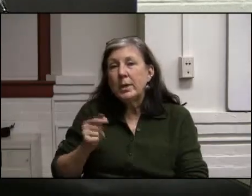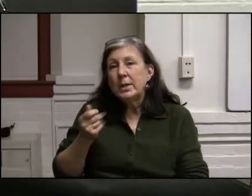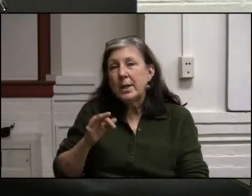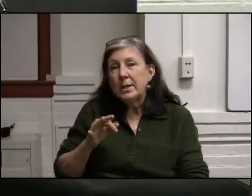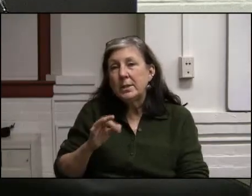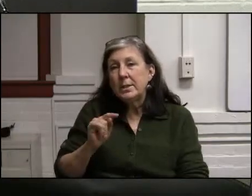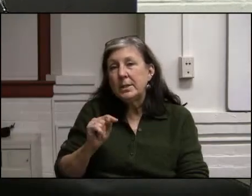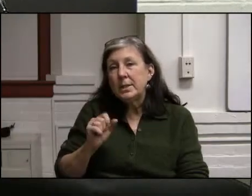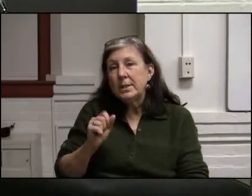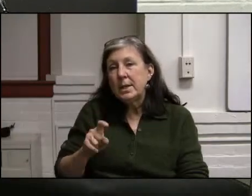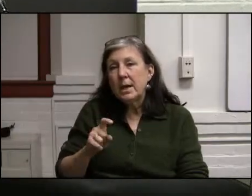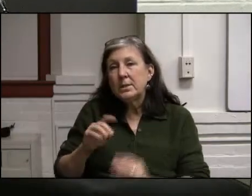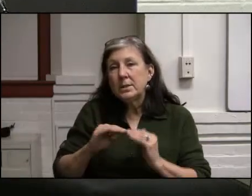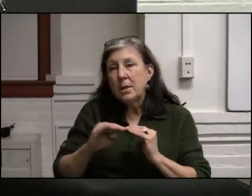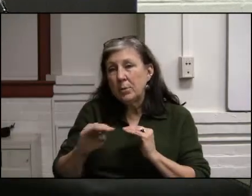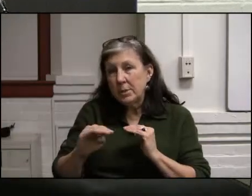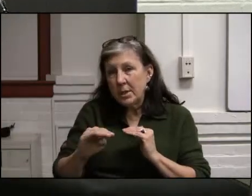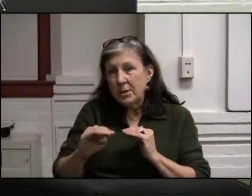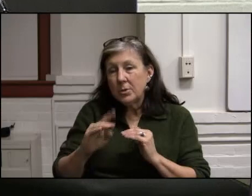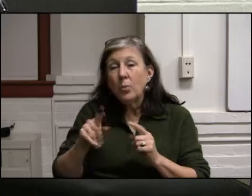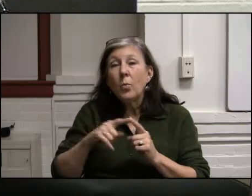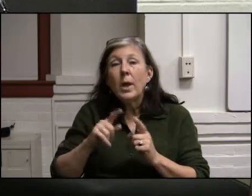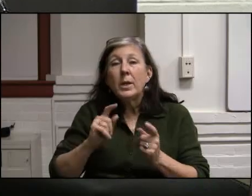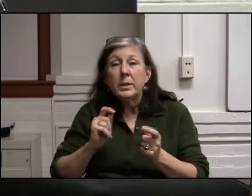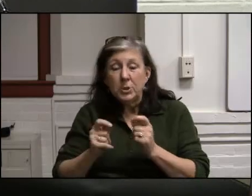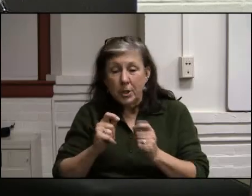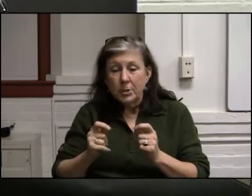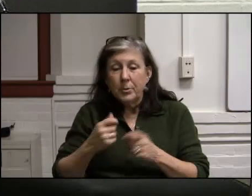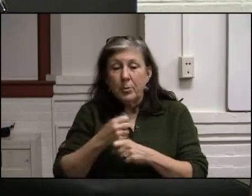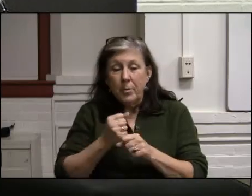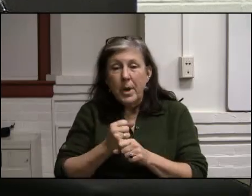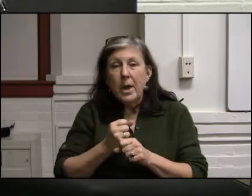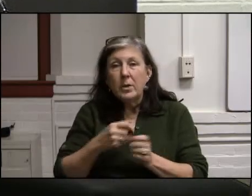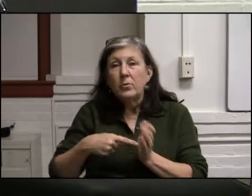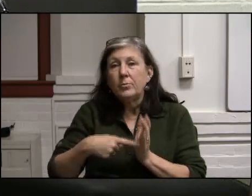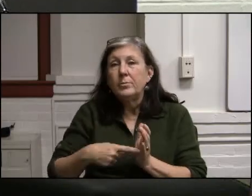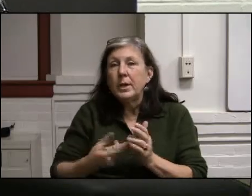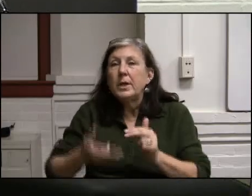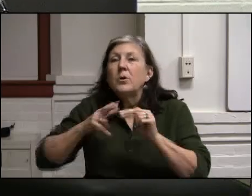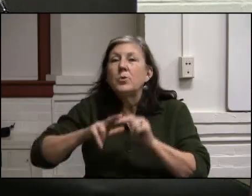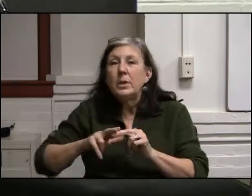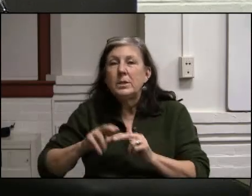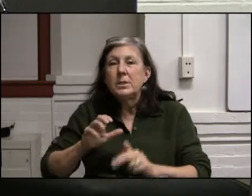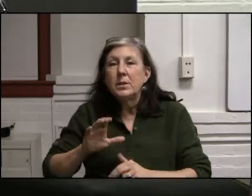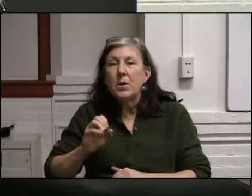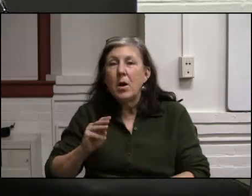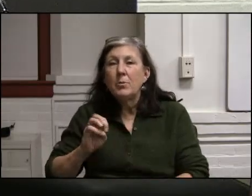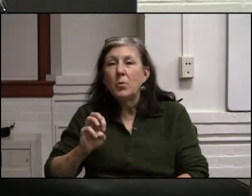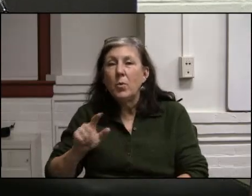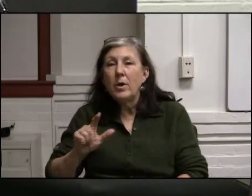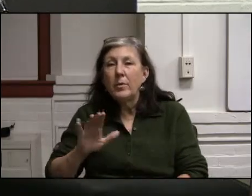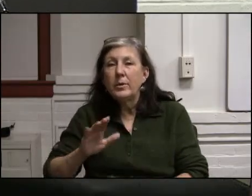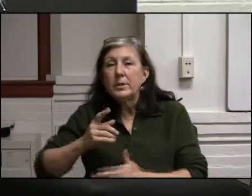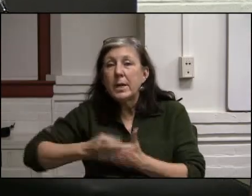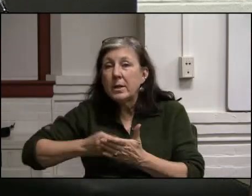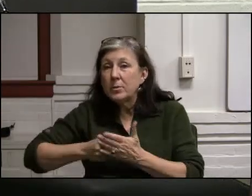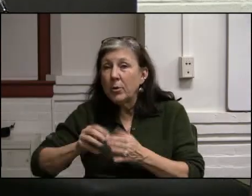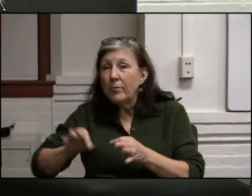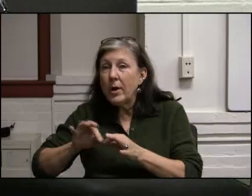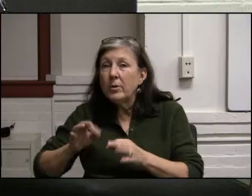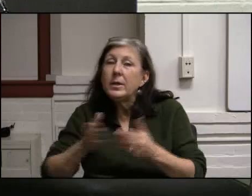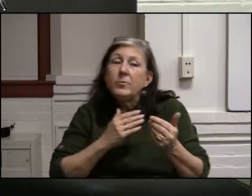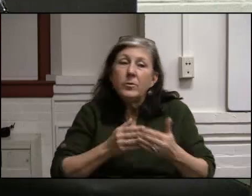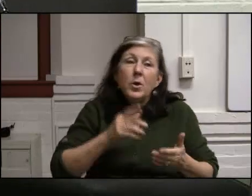Stabilization. When the adjustment is made to reflect the increase in Commonwealth's taxable value despite